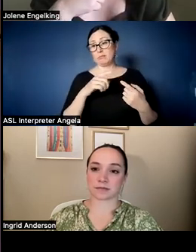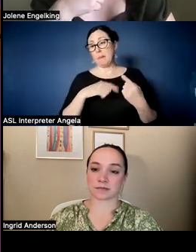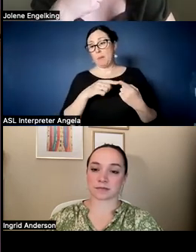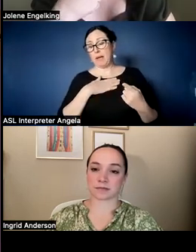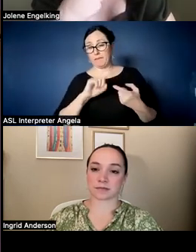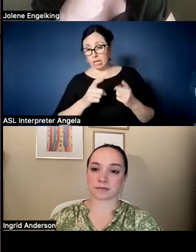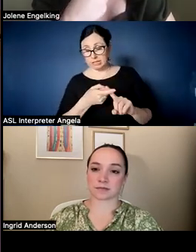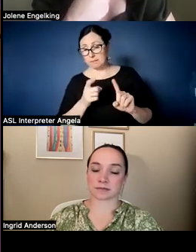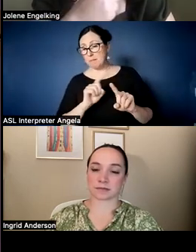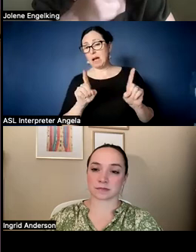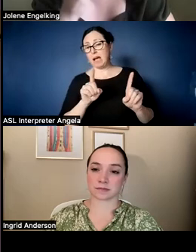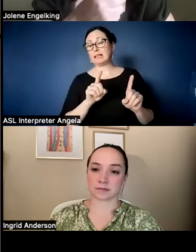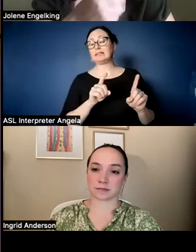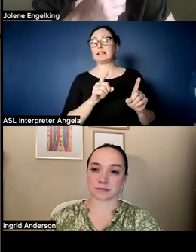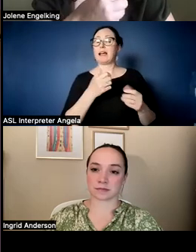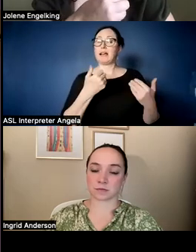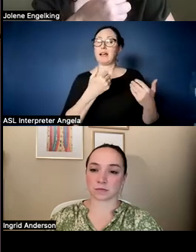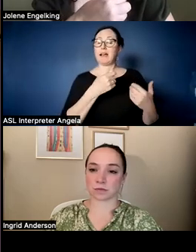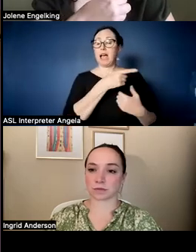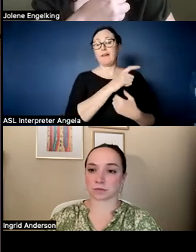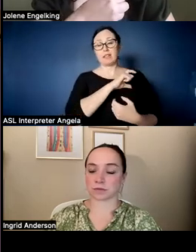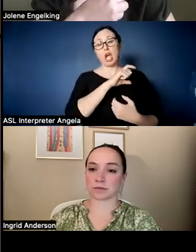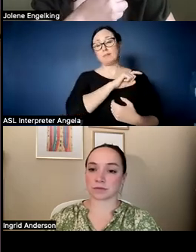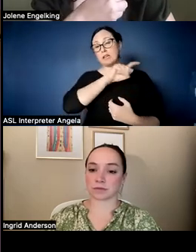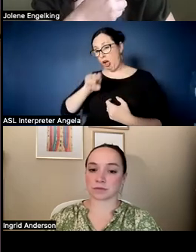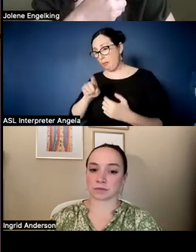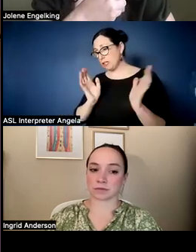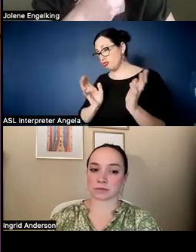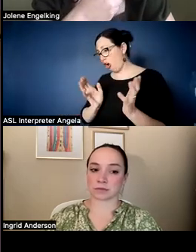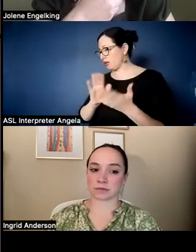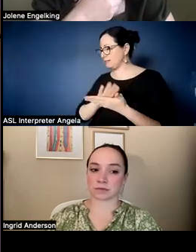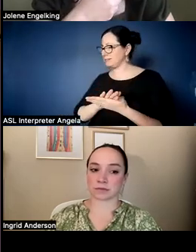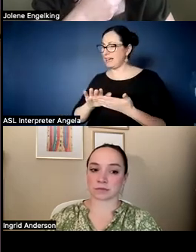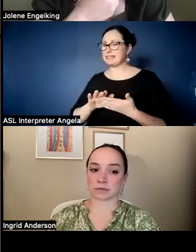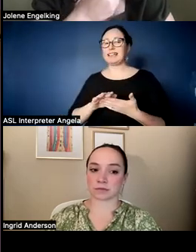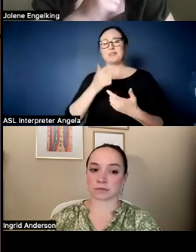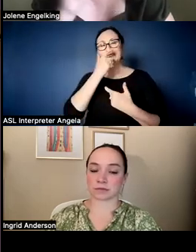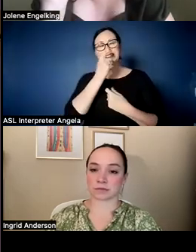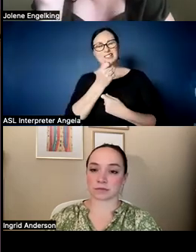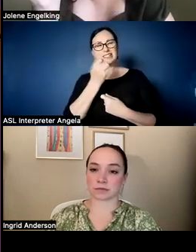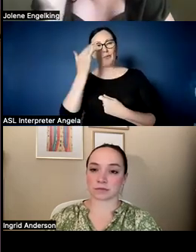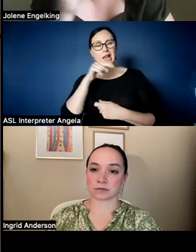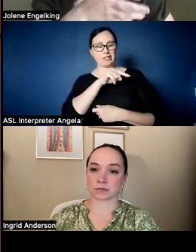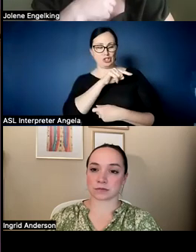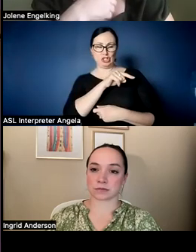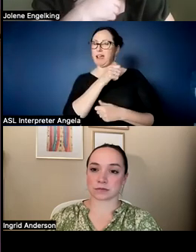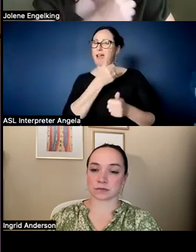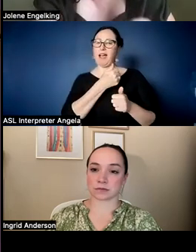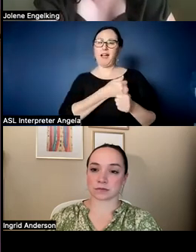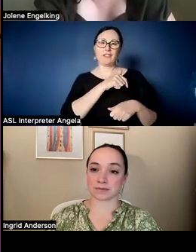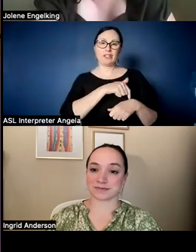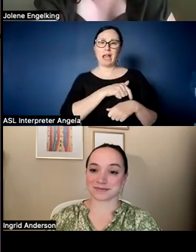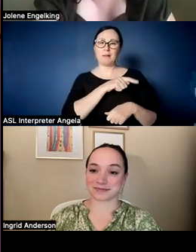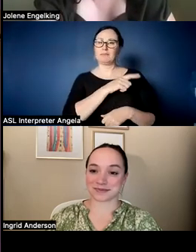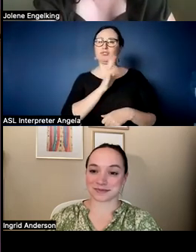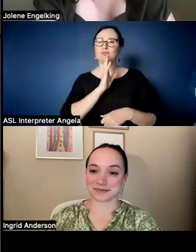this prosecutor, and it was interesting because every single time she would talk, it would just be like mind exploding kind of